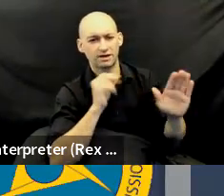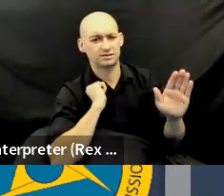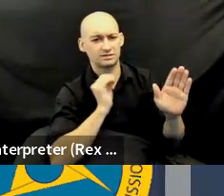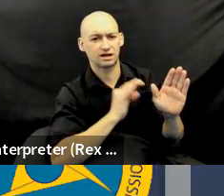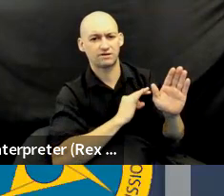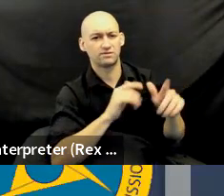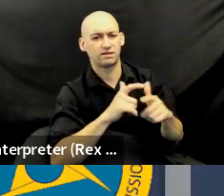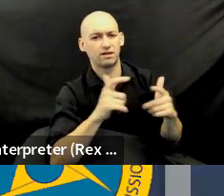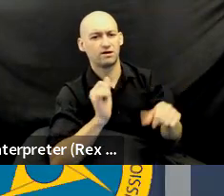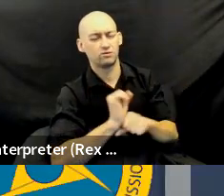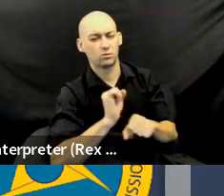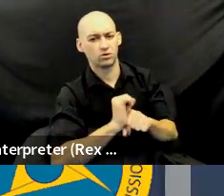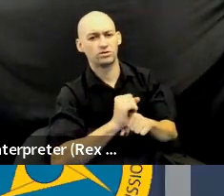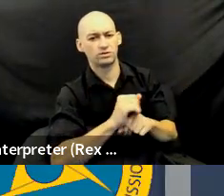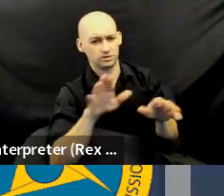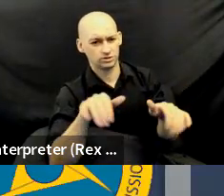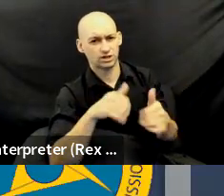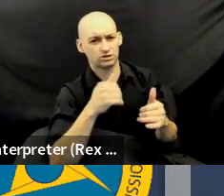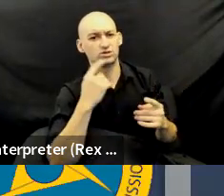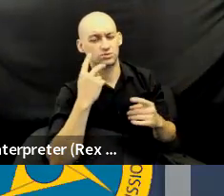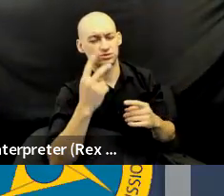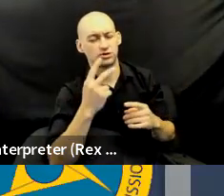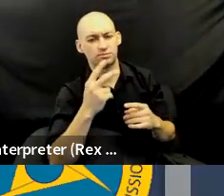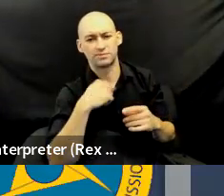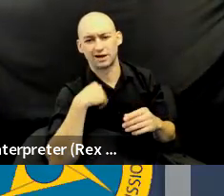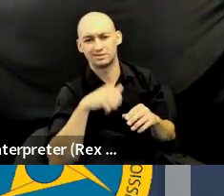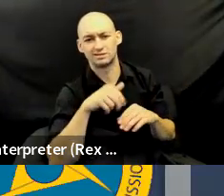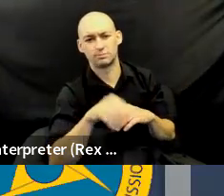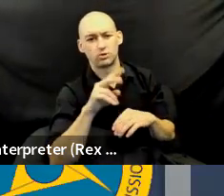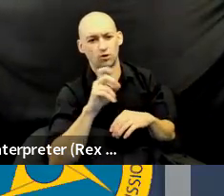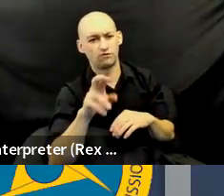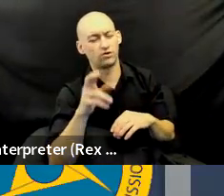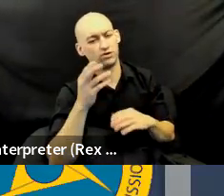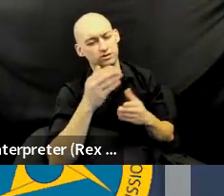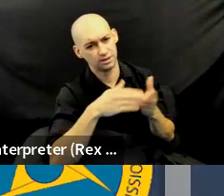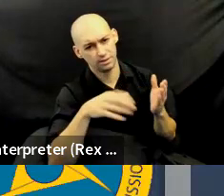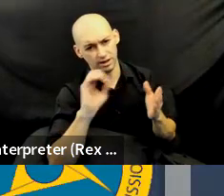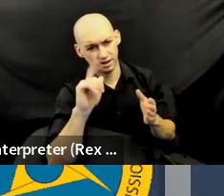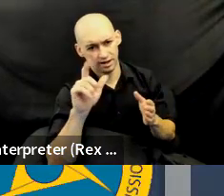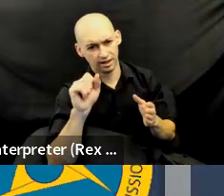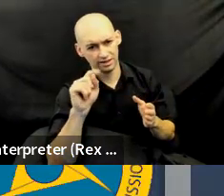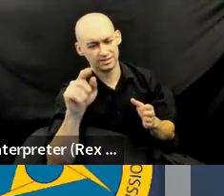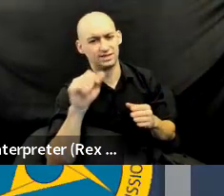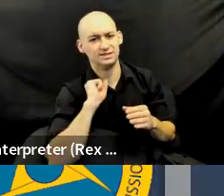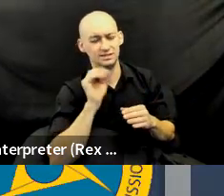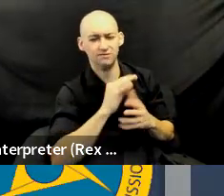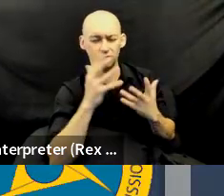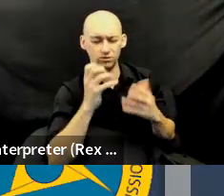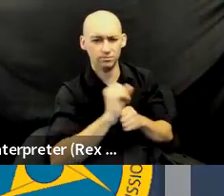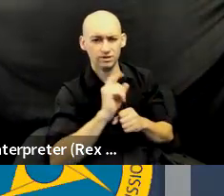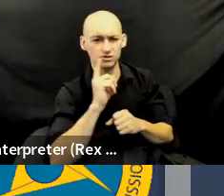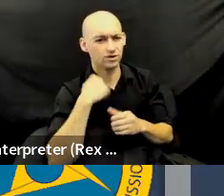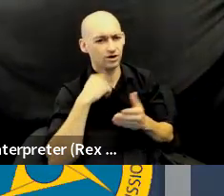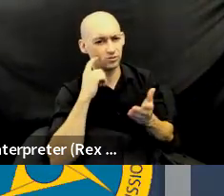of challenges that we've had. And I skipped over some of CalSA staff that I just want to make sure I